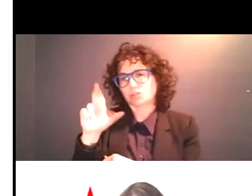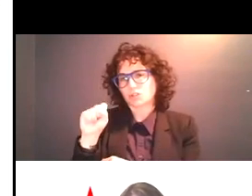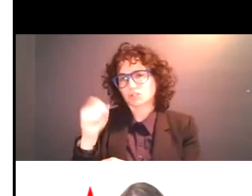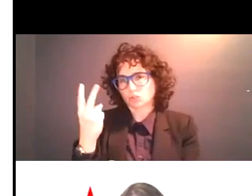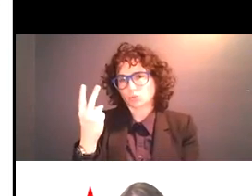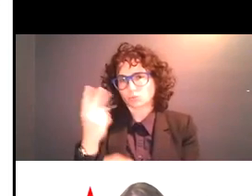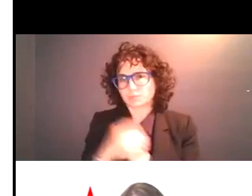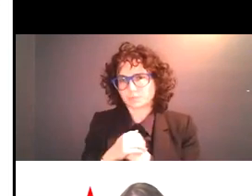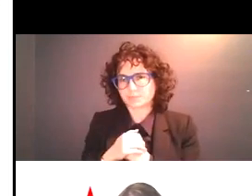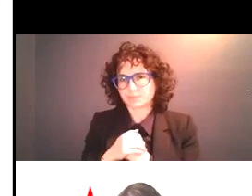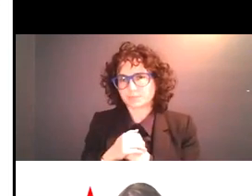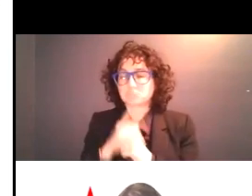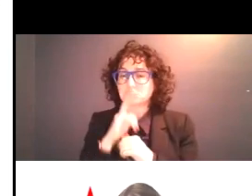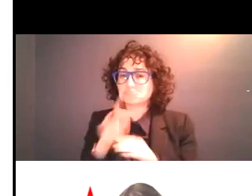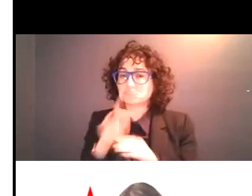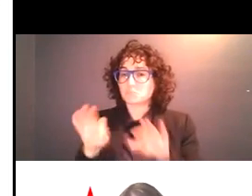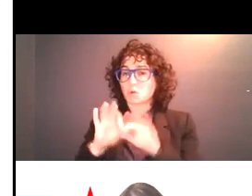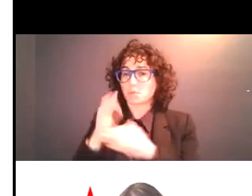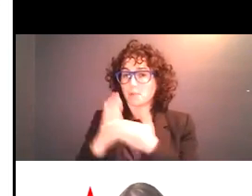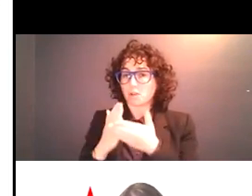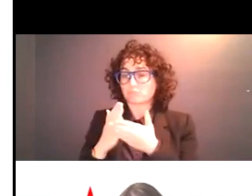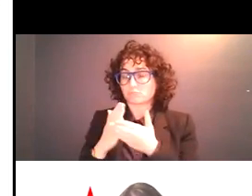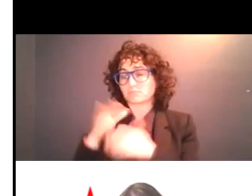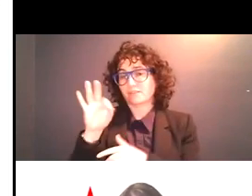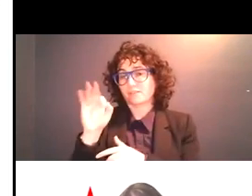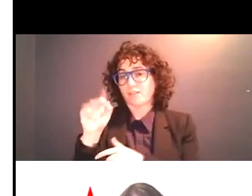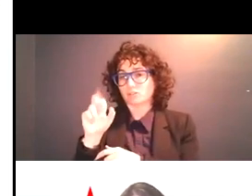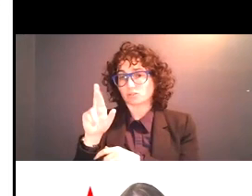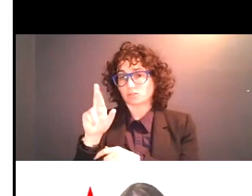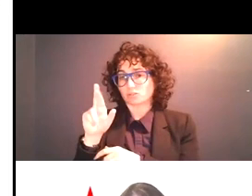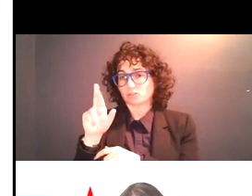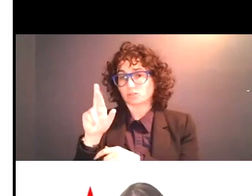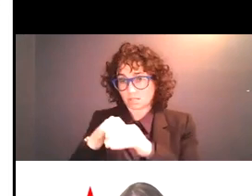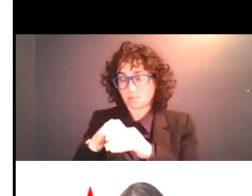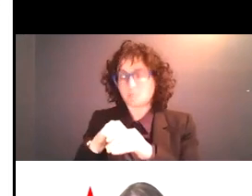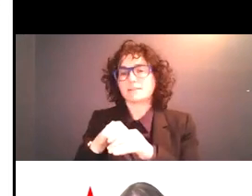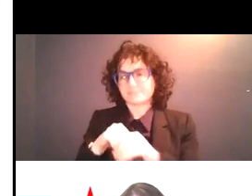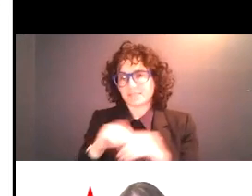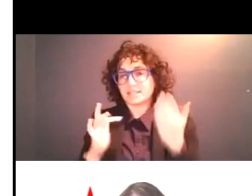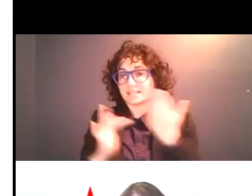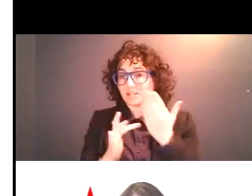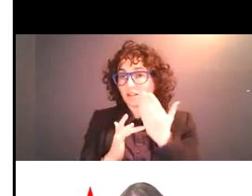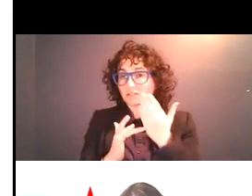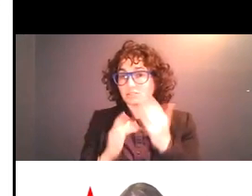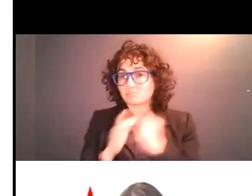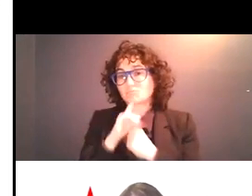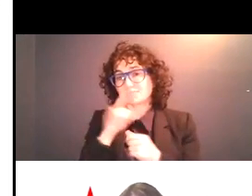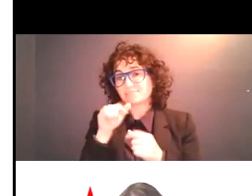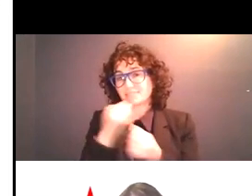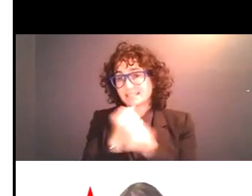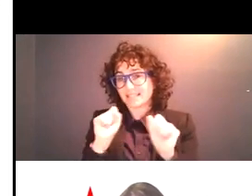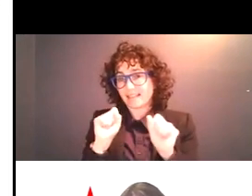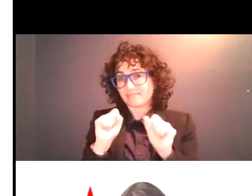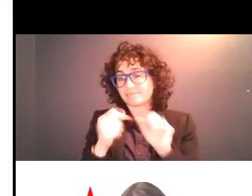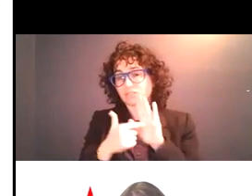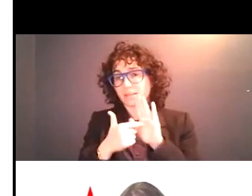Another important aspect and factor to take into account is that this technology is safe. For example,